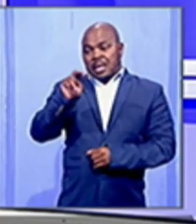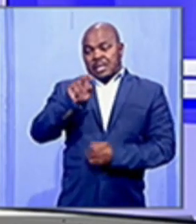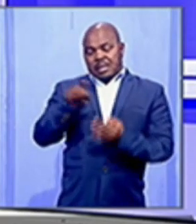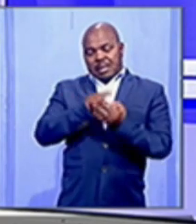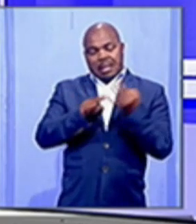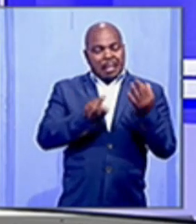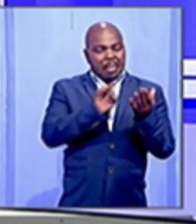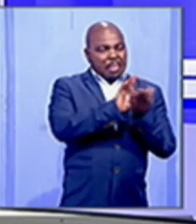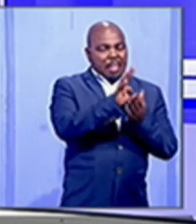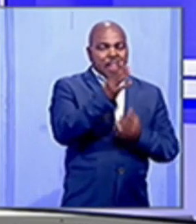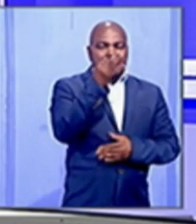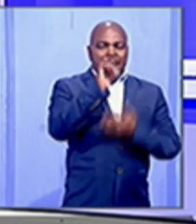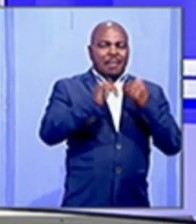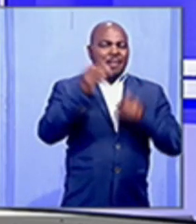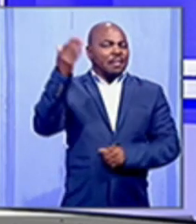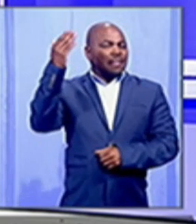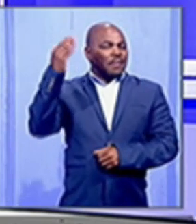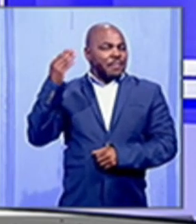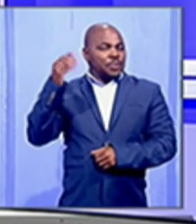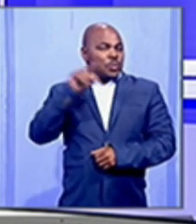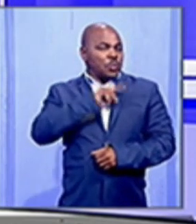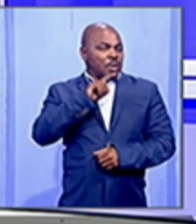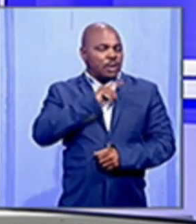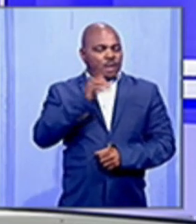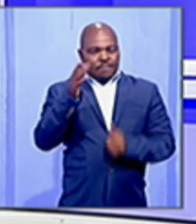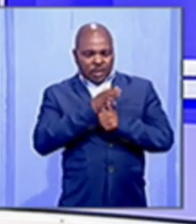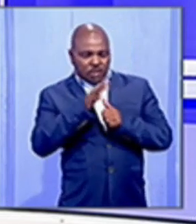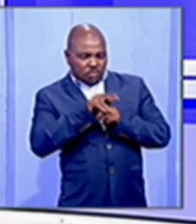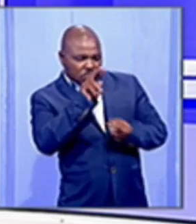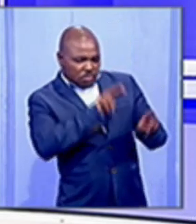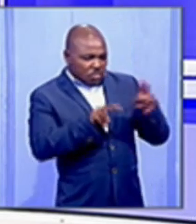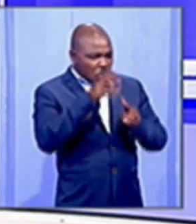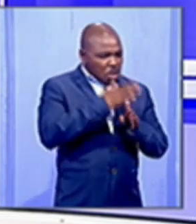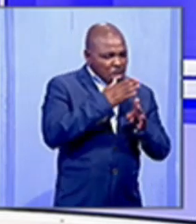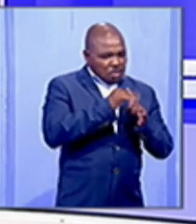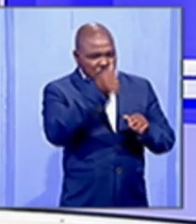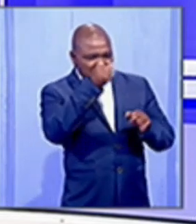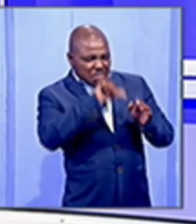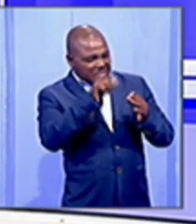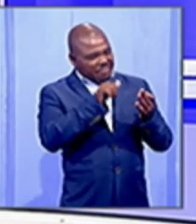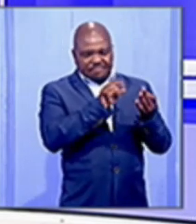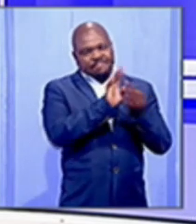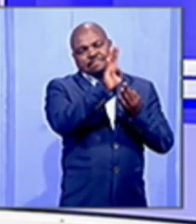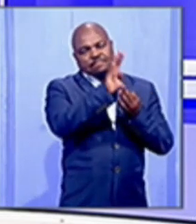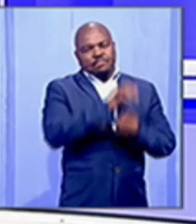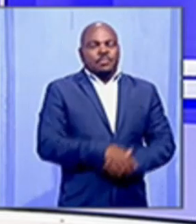dikgwedi di le 3 tse di fetileng morago ga diteko tsa go lekola tiragatso ya bona mo kantorong.